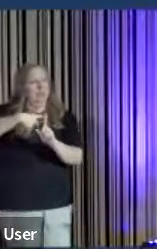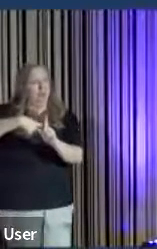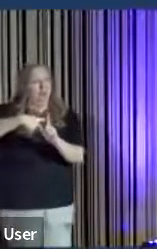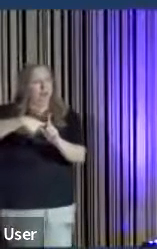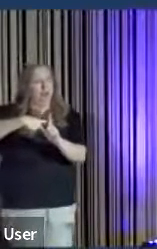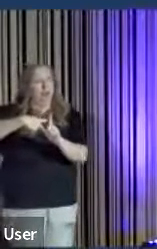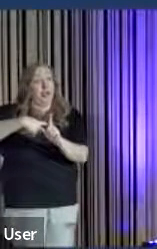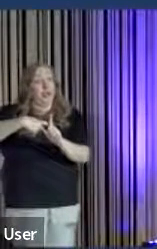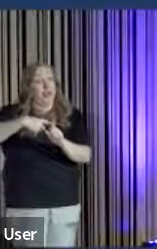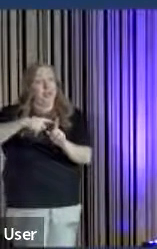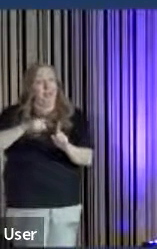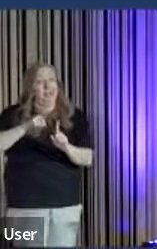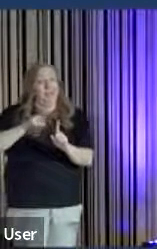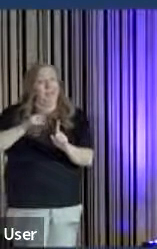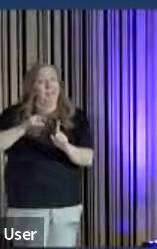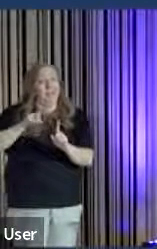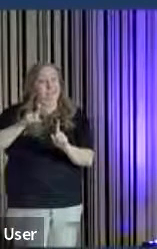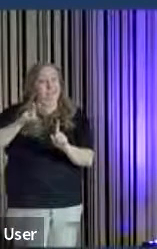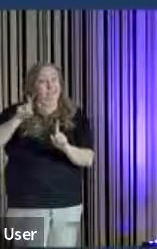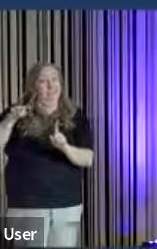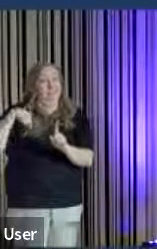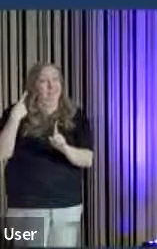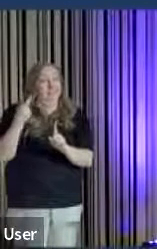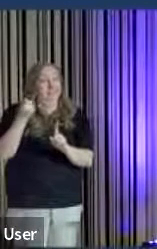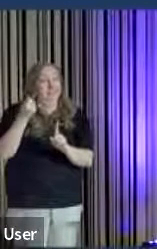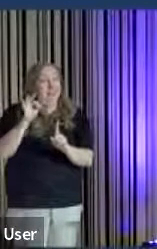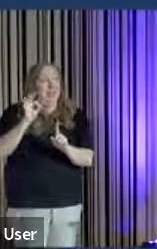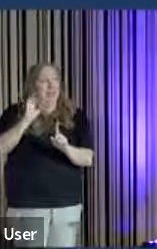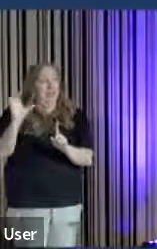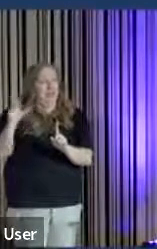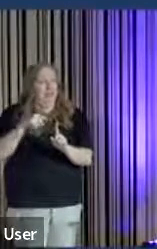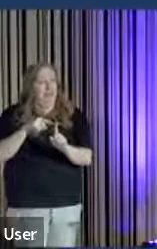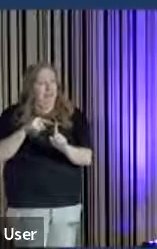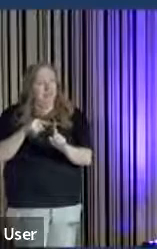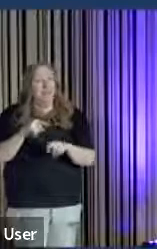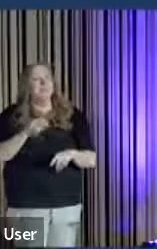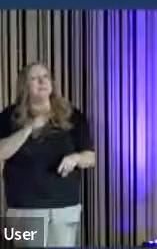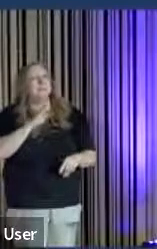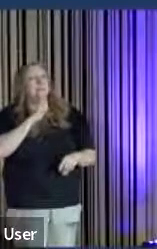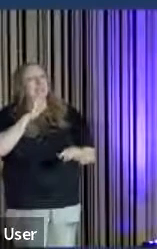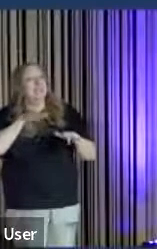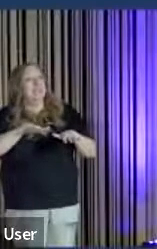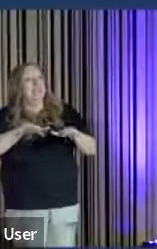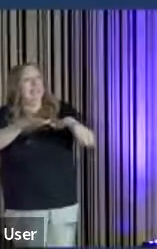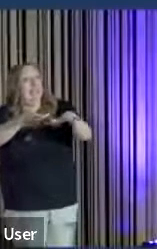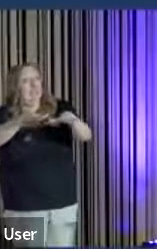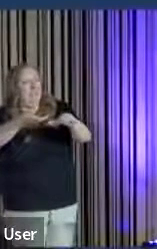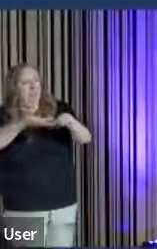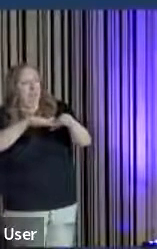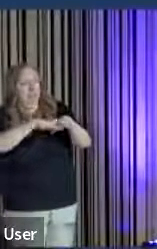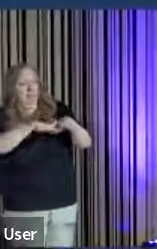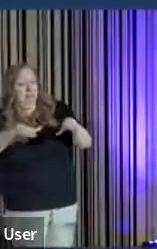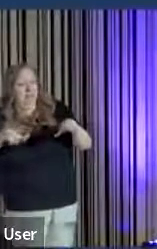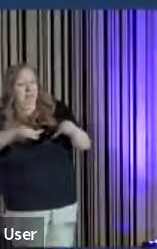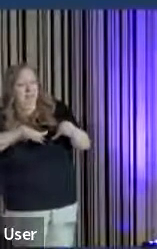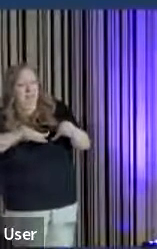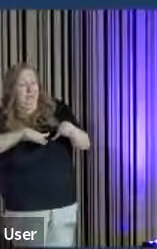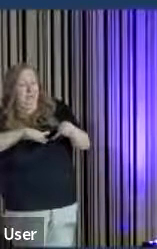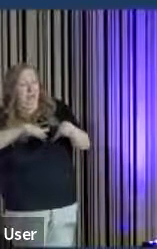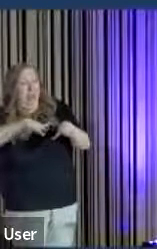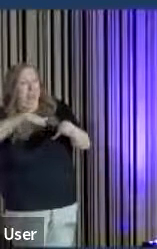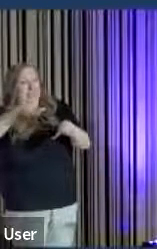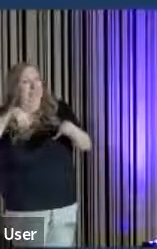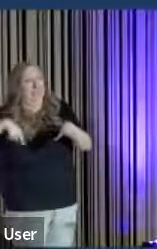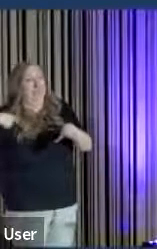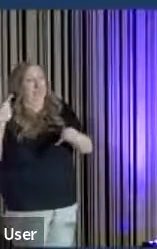since 1900. The top right, we see the sea level rise since 1900. The